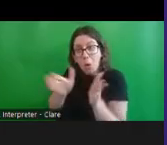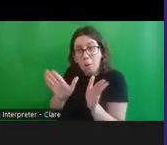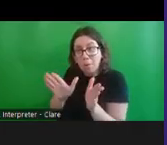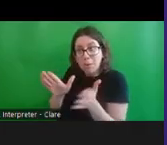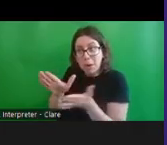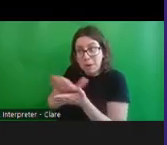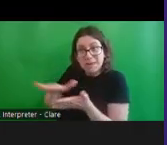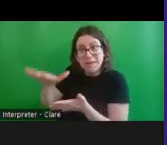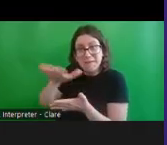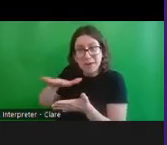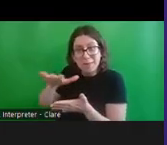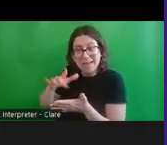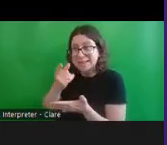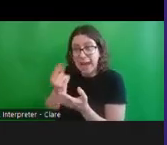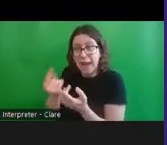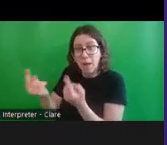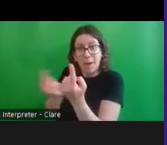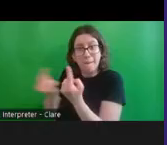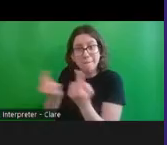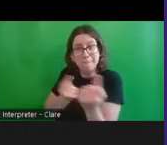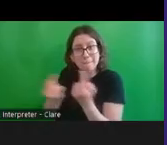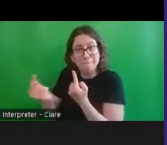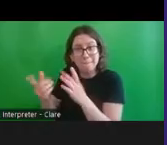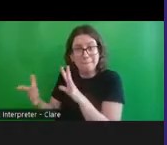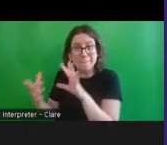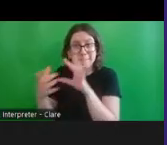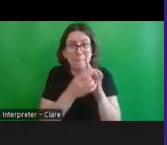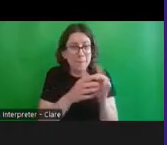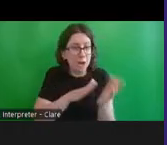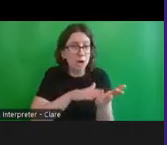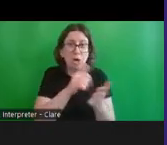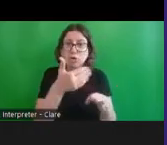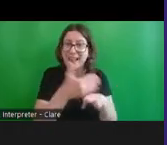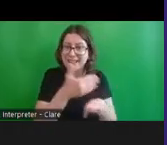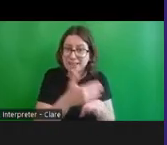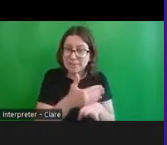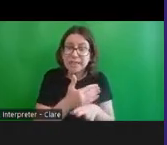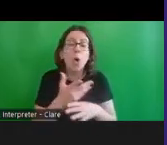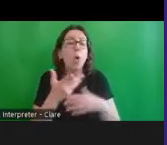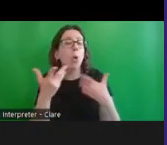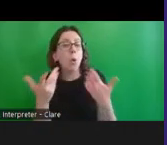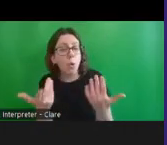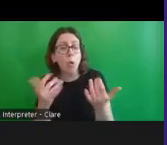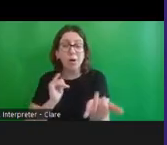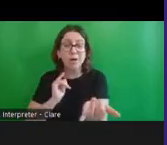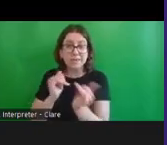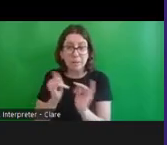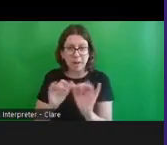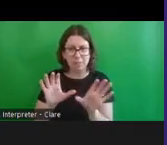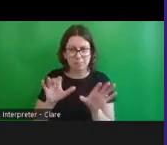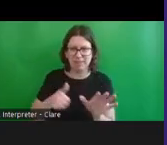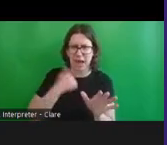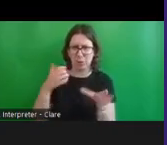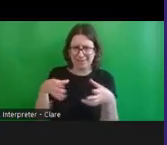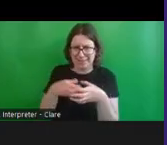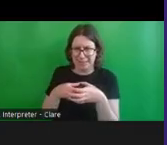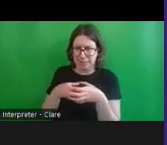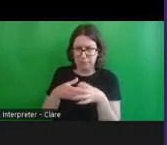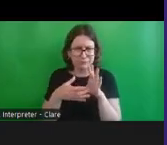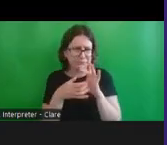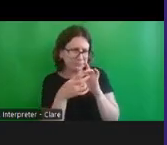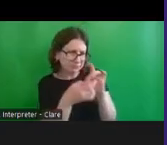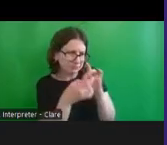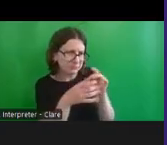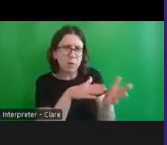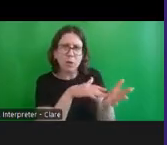to engage with cultural opportunities. And sometimes it's our team working with those cultural opportunities to change what the